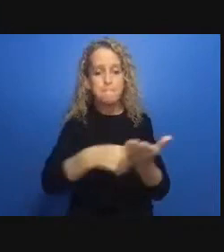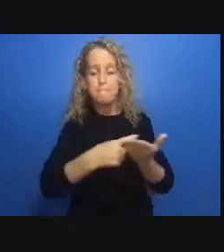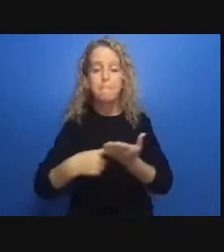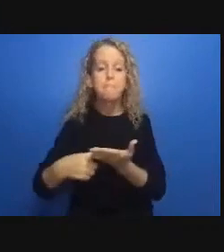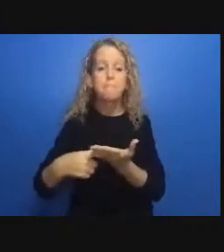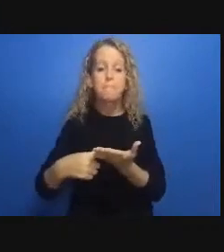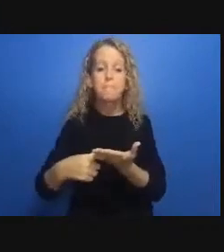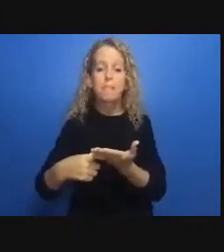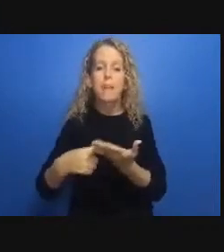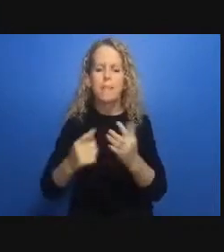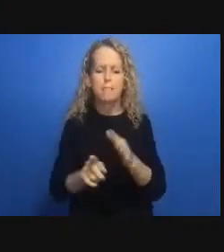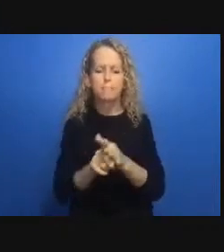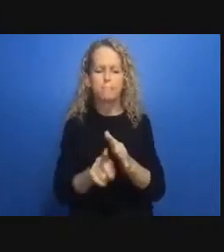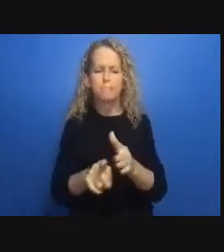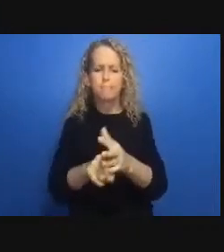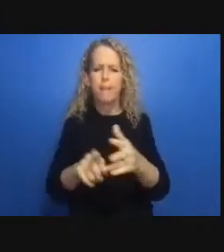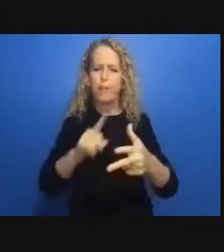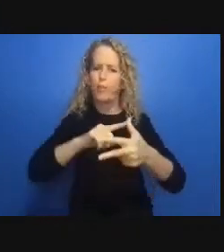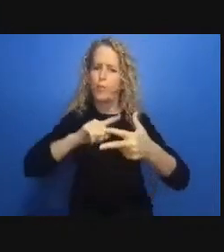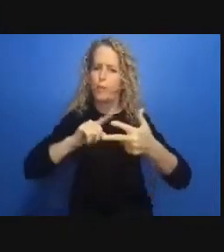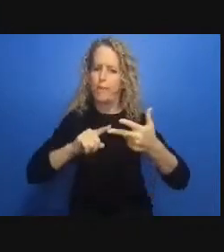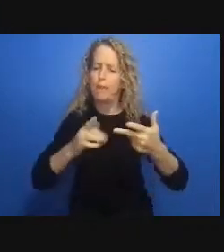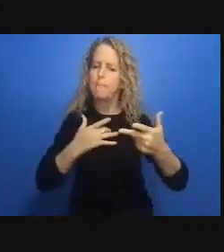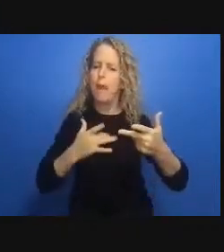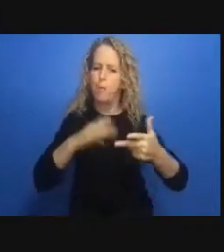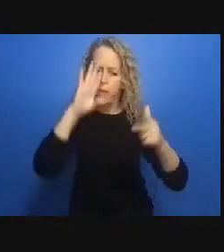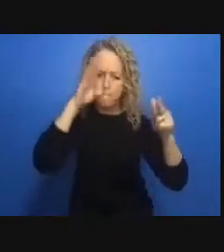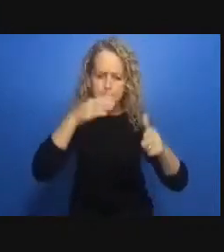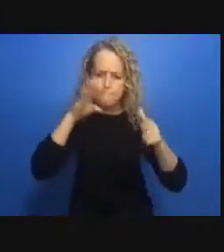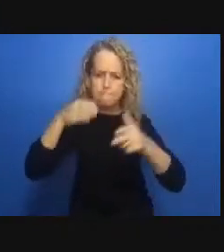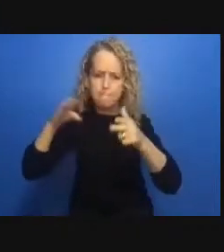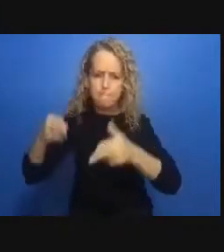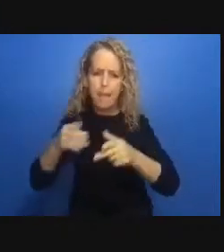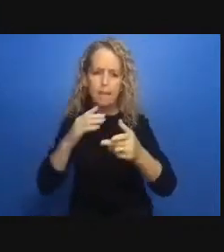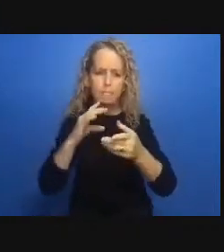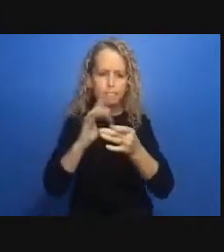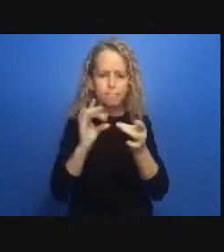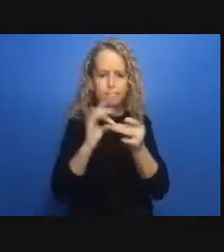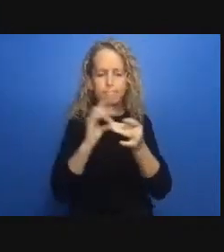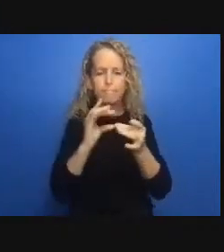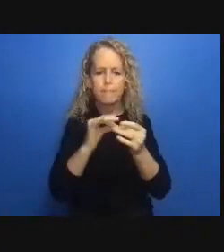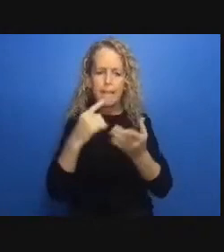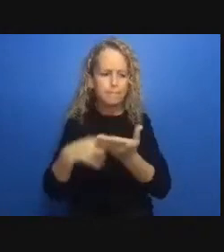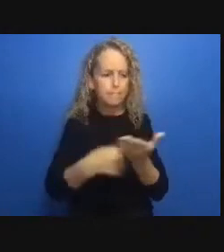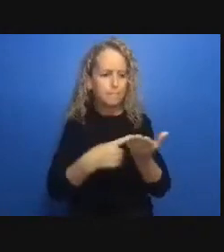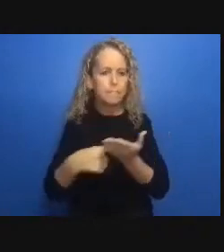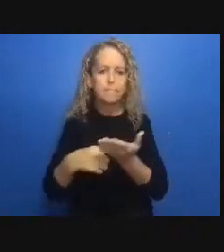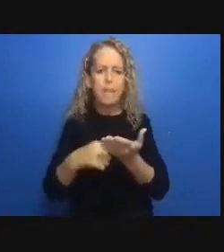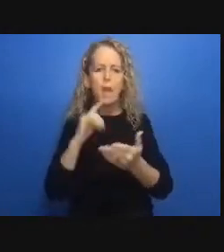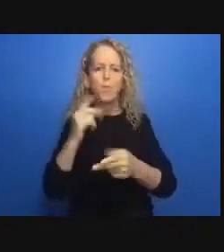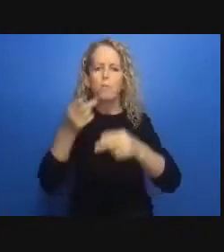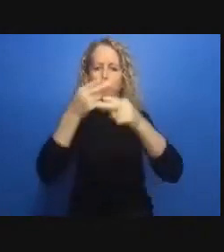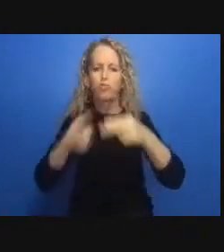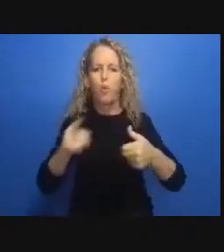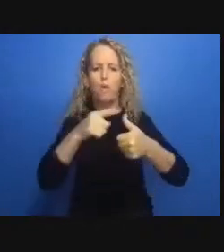major themes emerged, and I'll talk about them briefly, and then I'll go